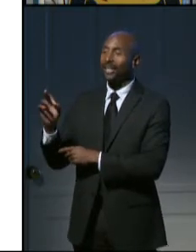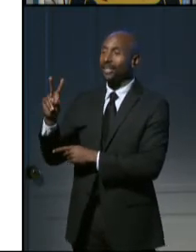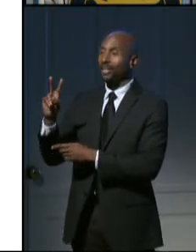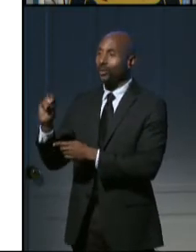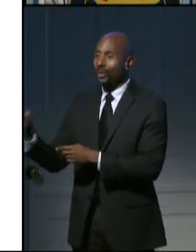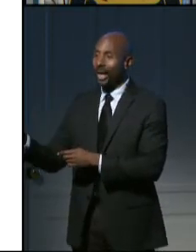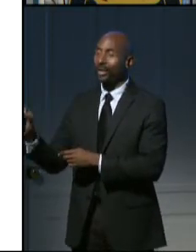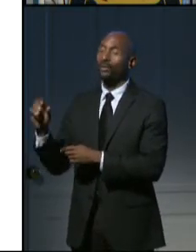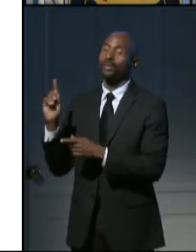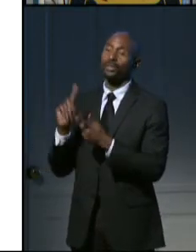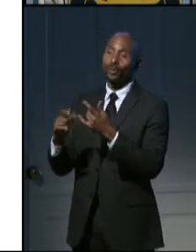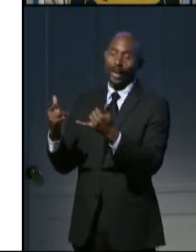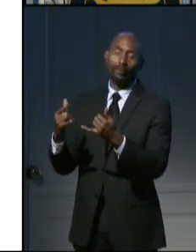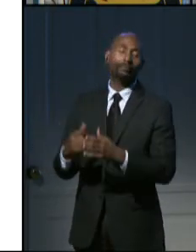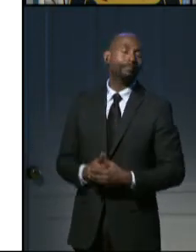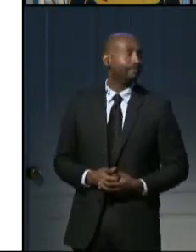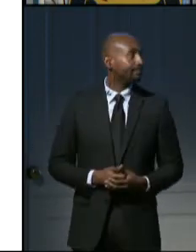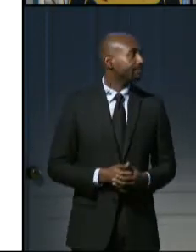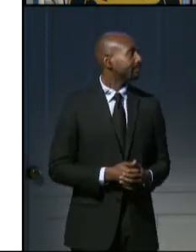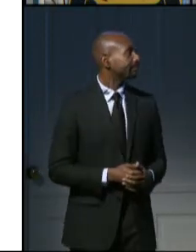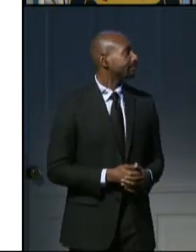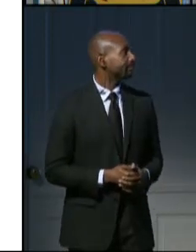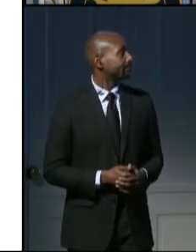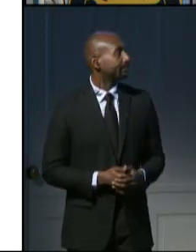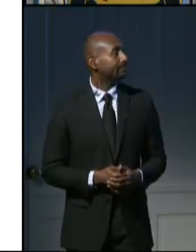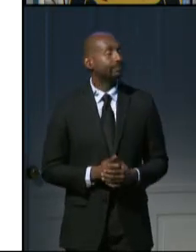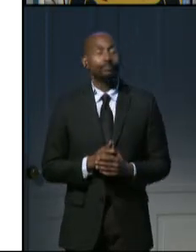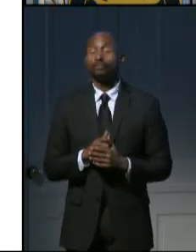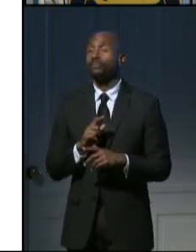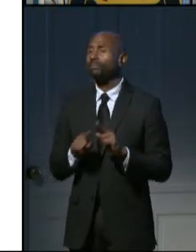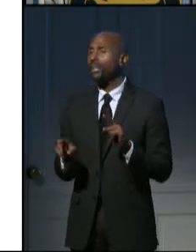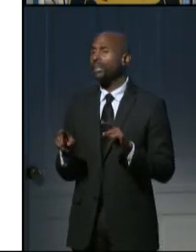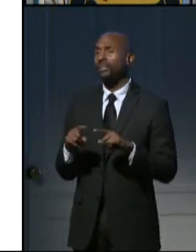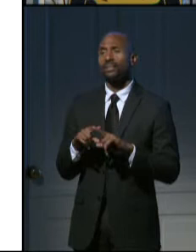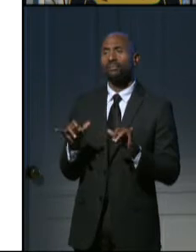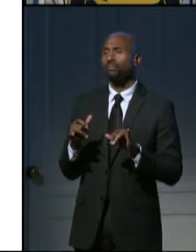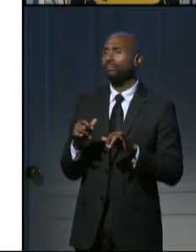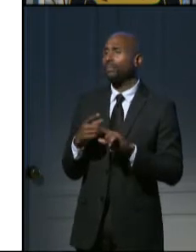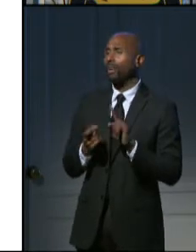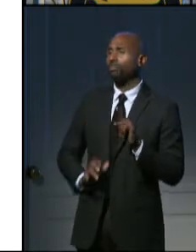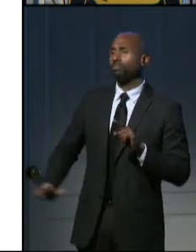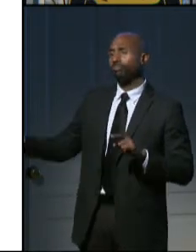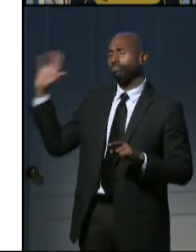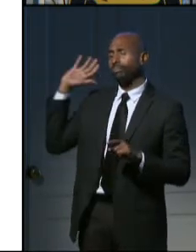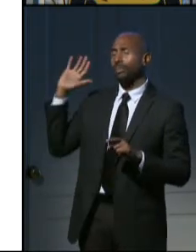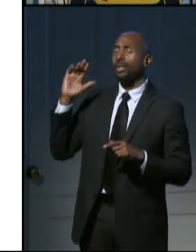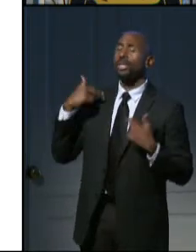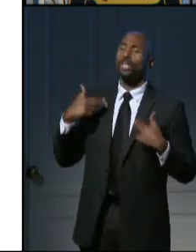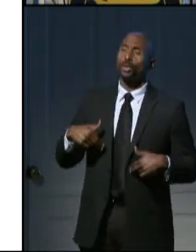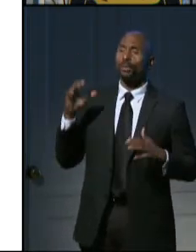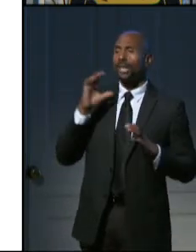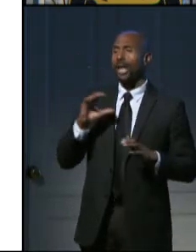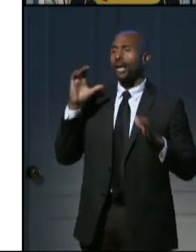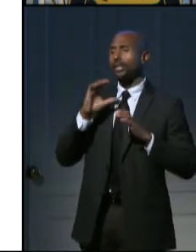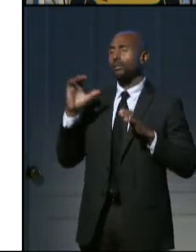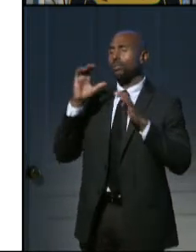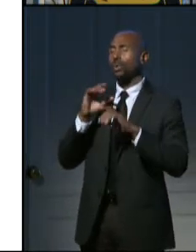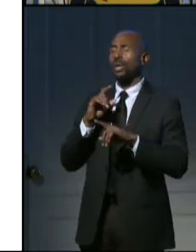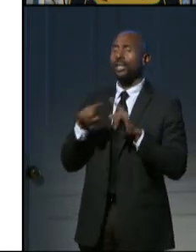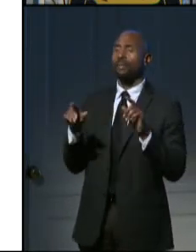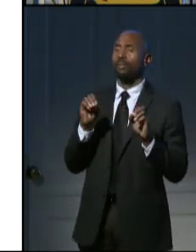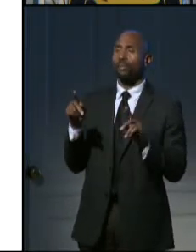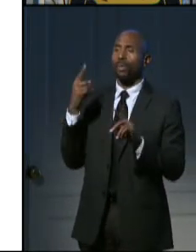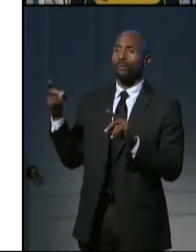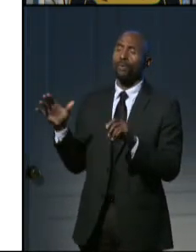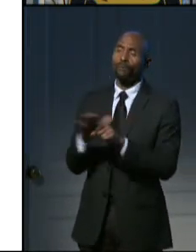all to the present day. But also from the very old days, humans explored opportunities for this full immersion and creation